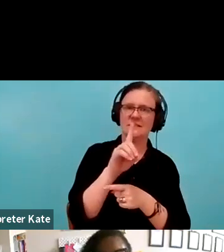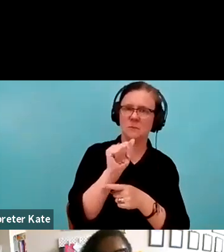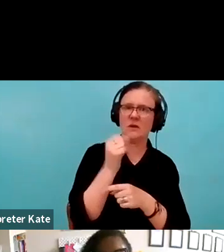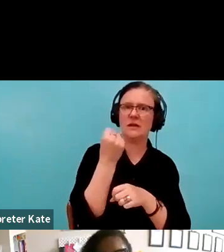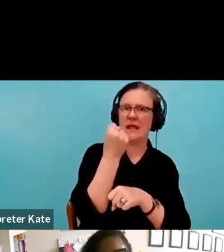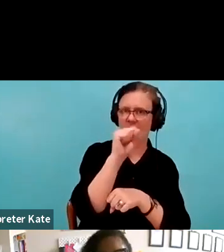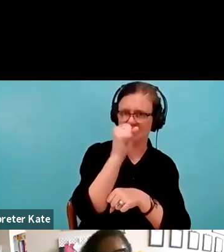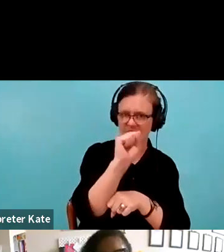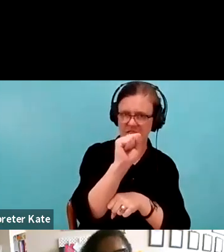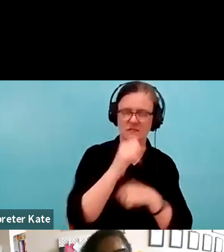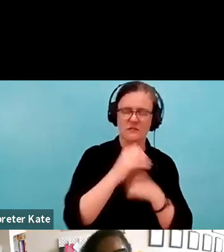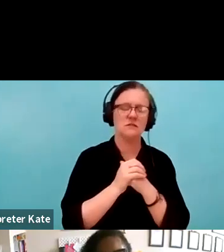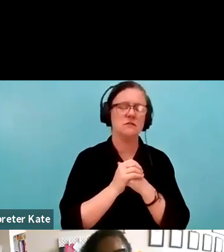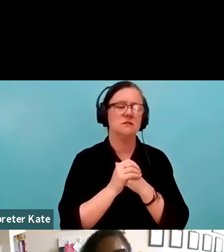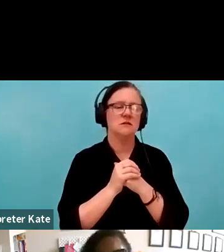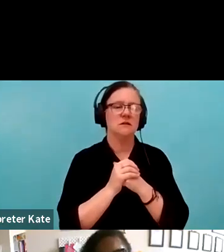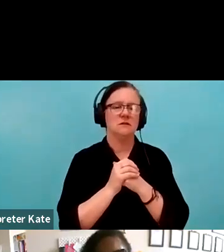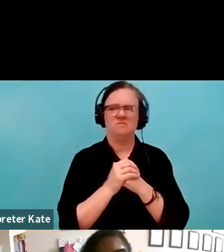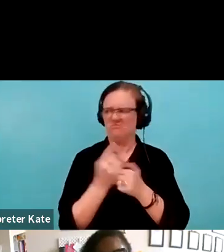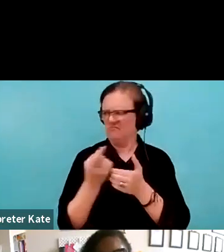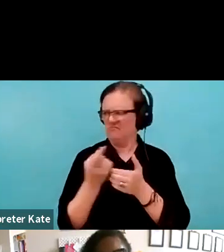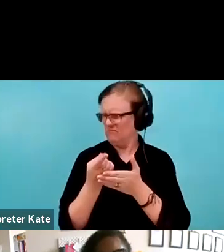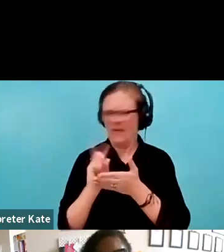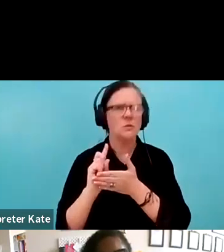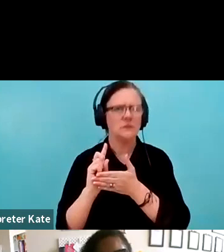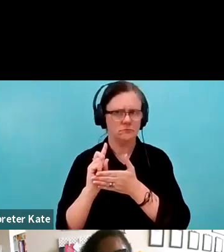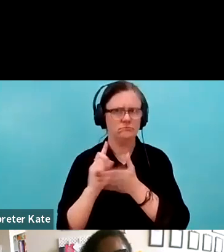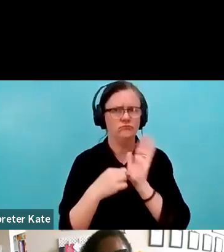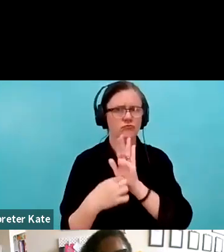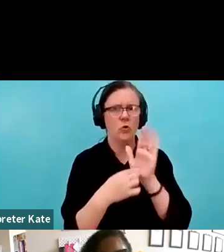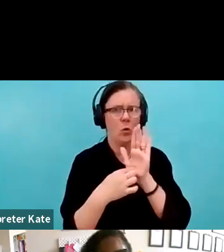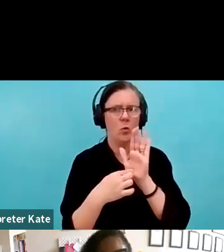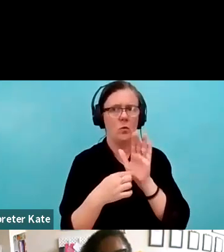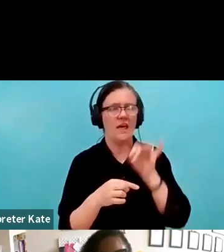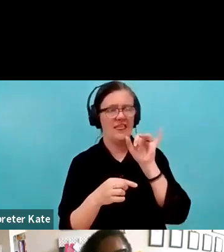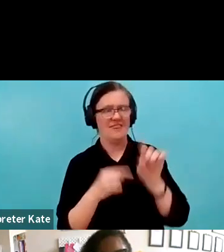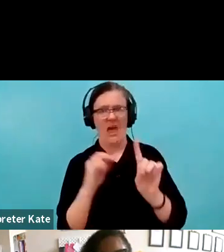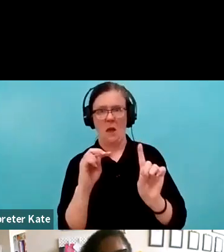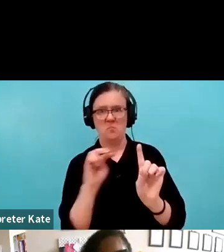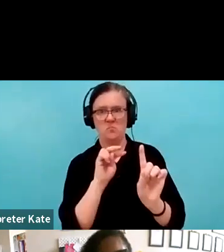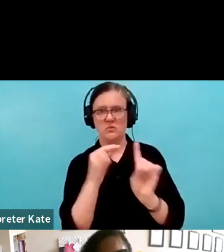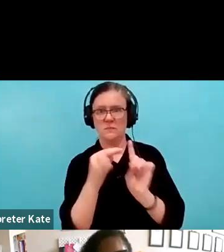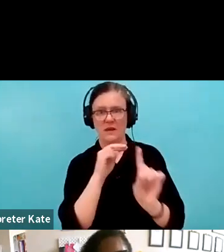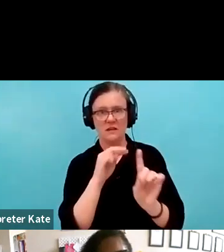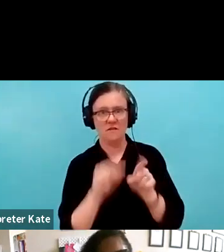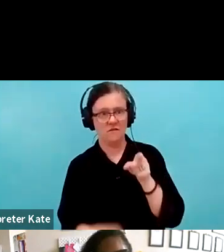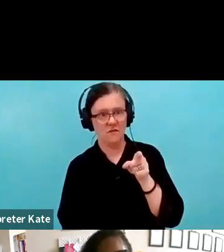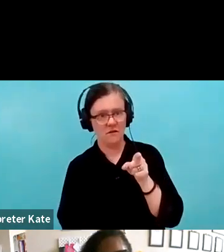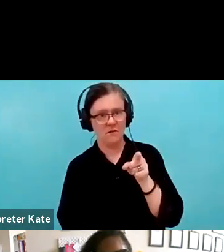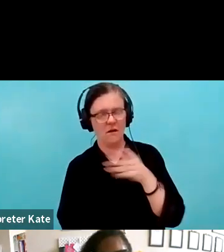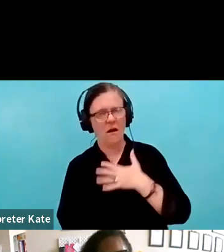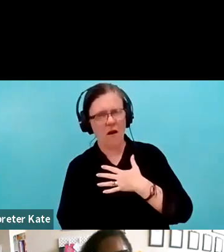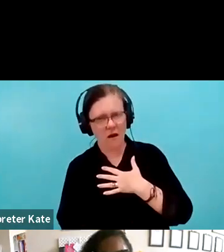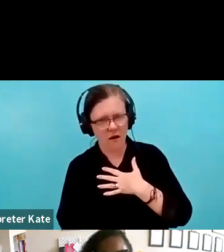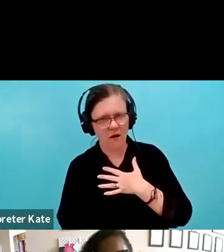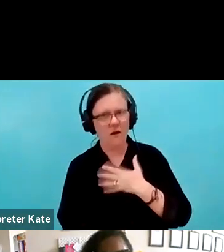activism that was last weekend. And I found that perspective was so helpful to